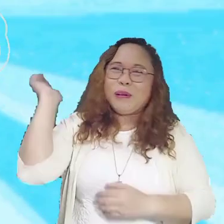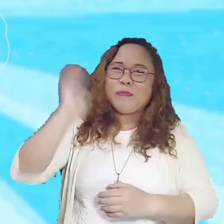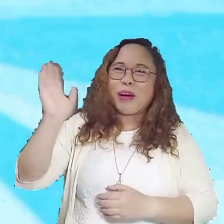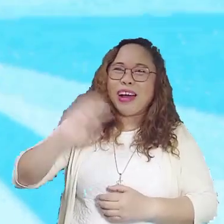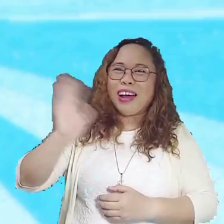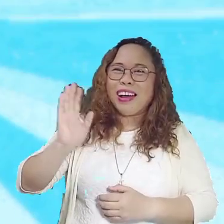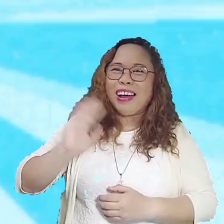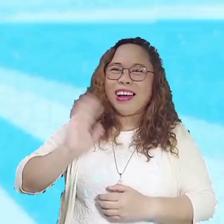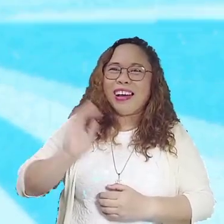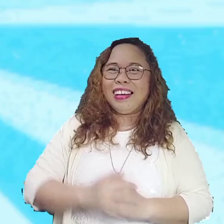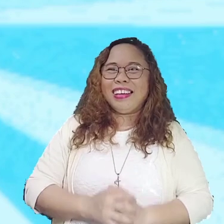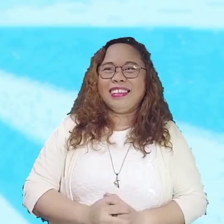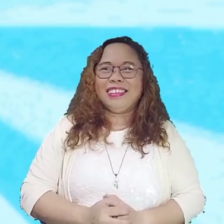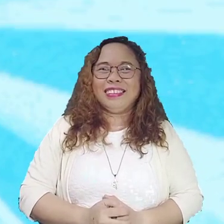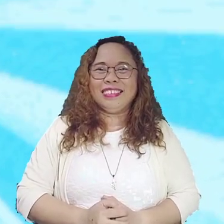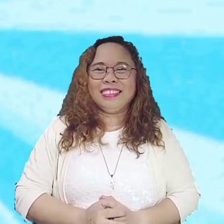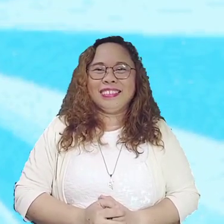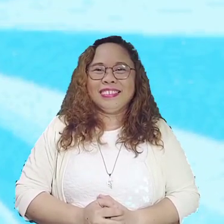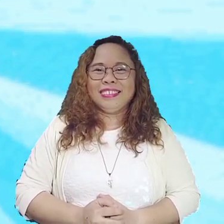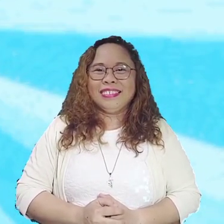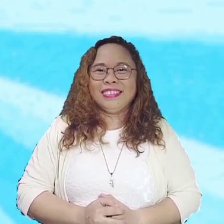you bye